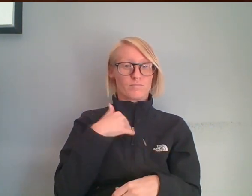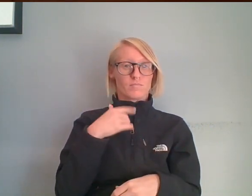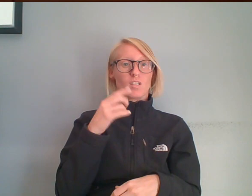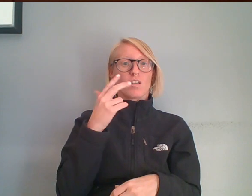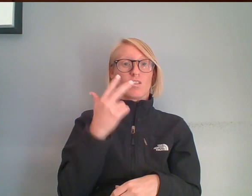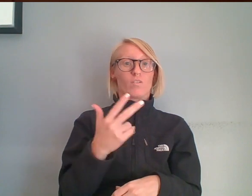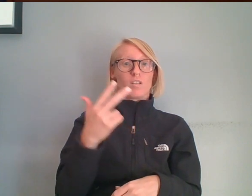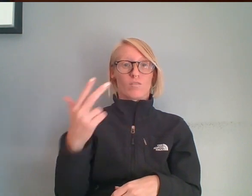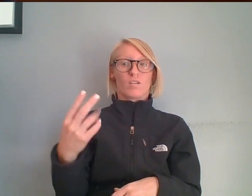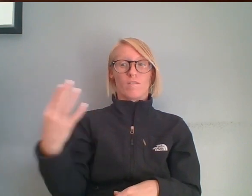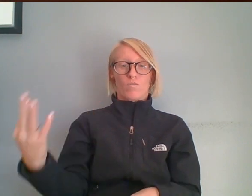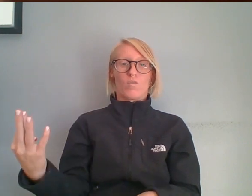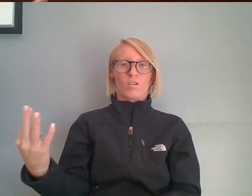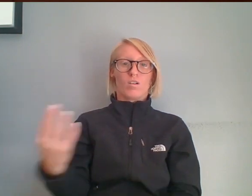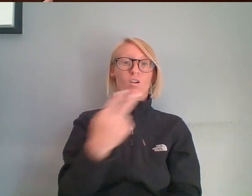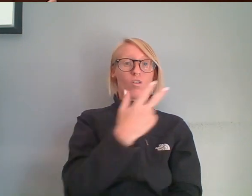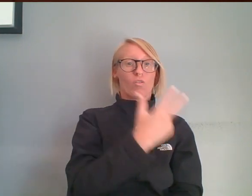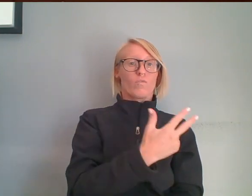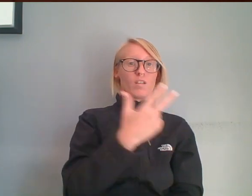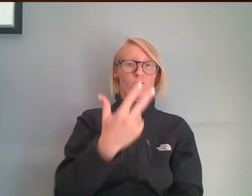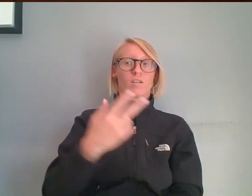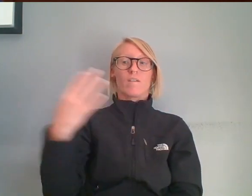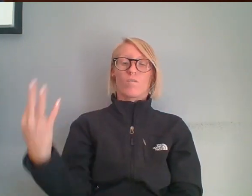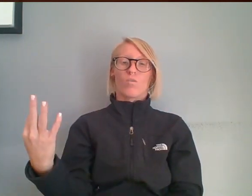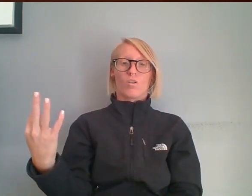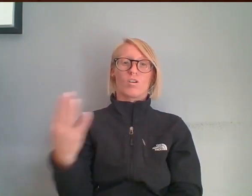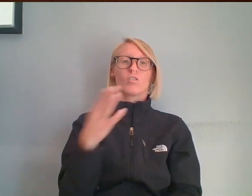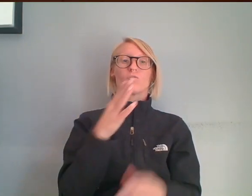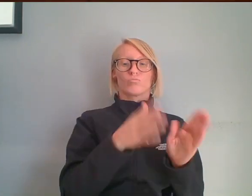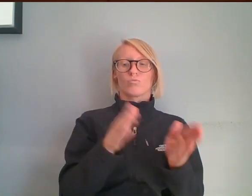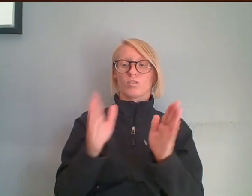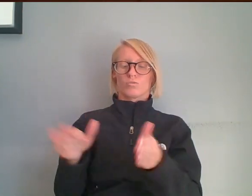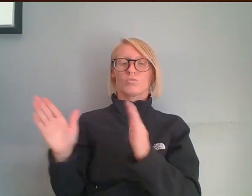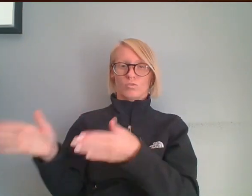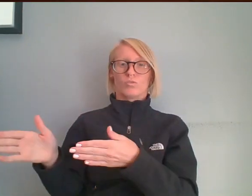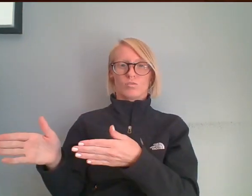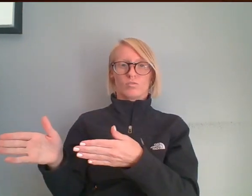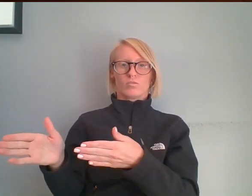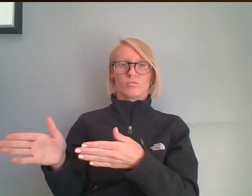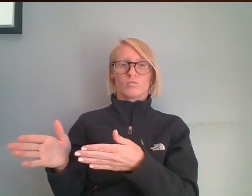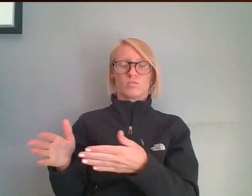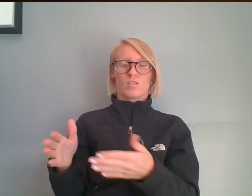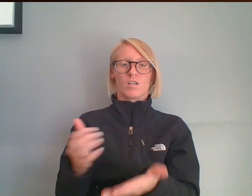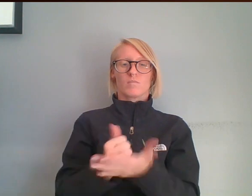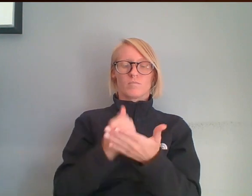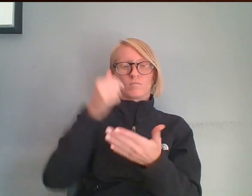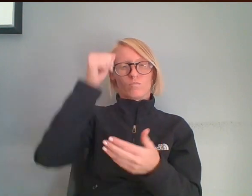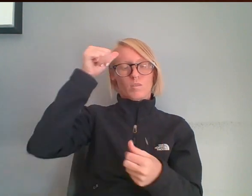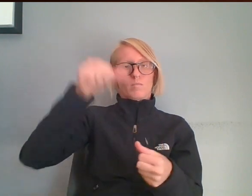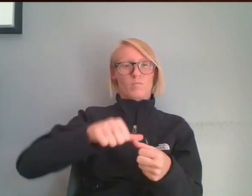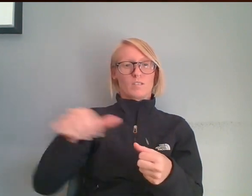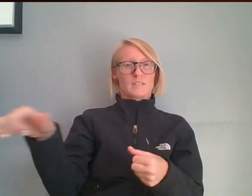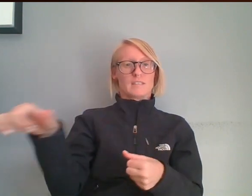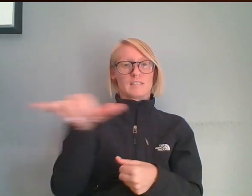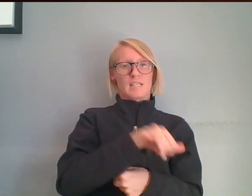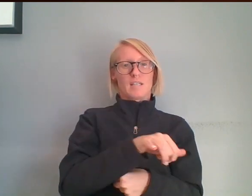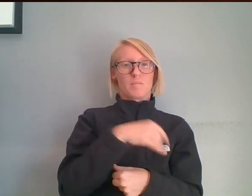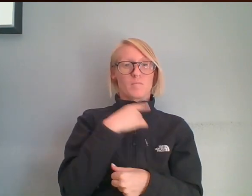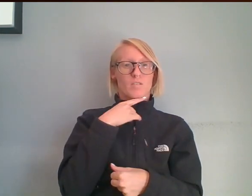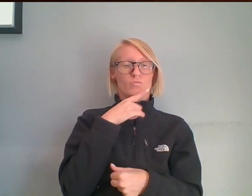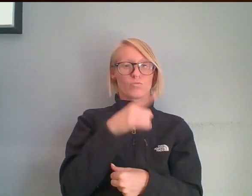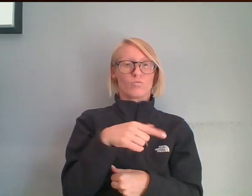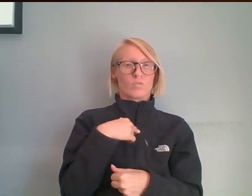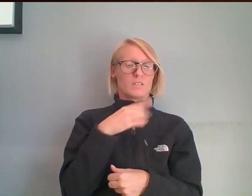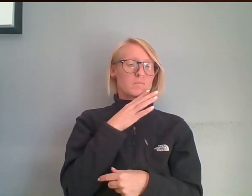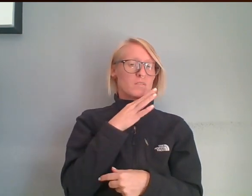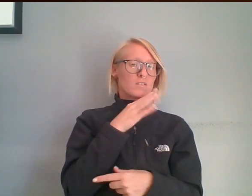4. Structure helps us remember. The same is true when speaking spontaneously or in a planned situation.